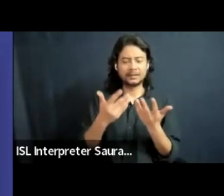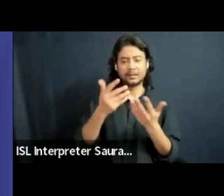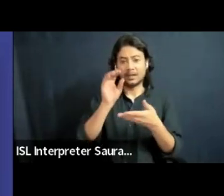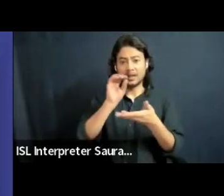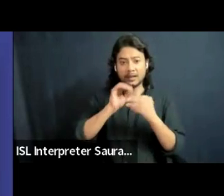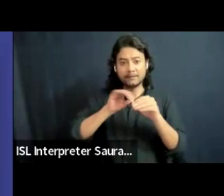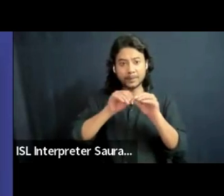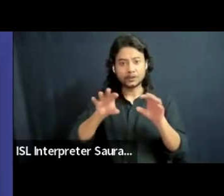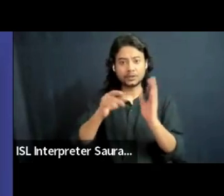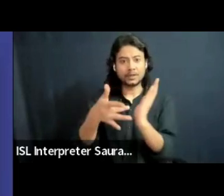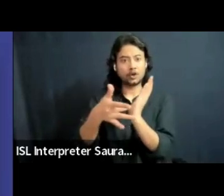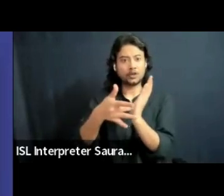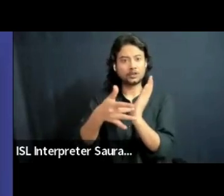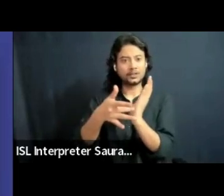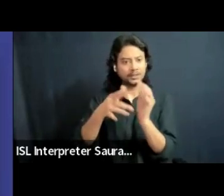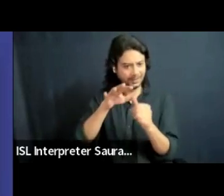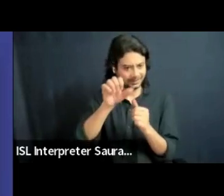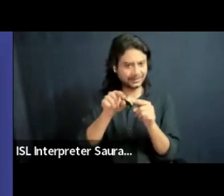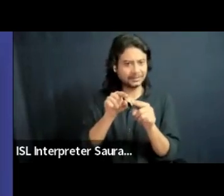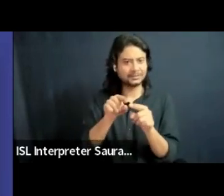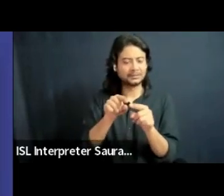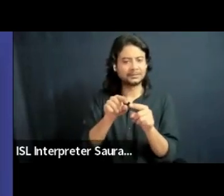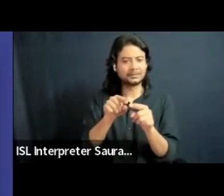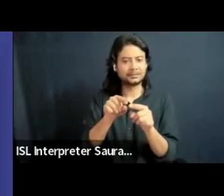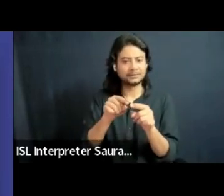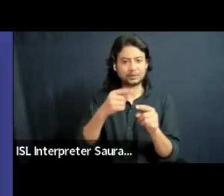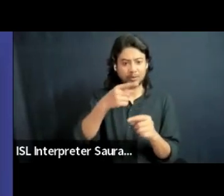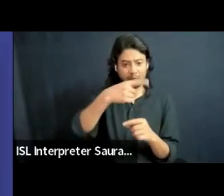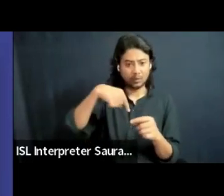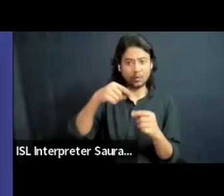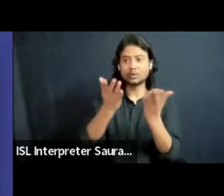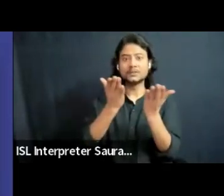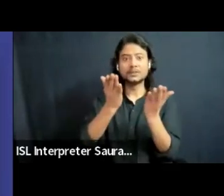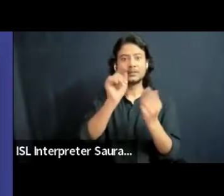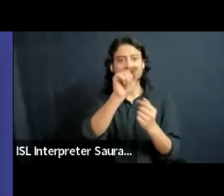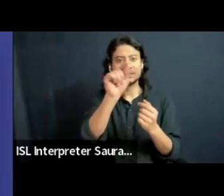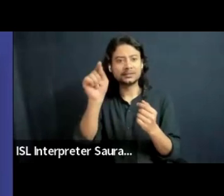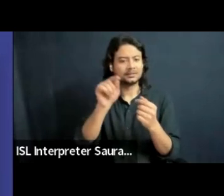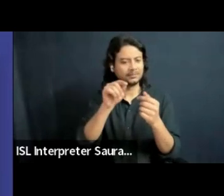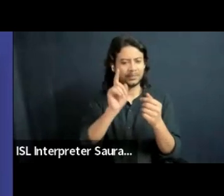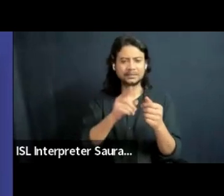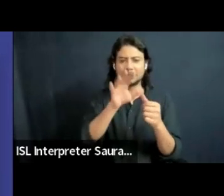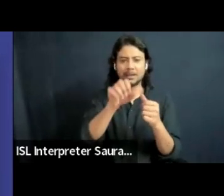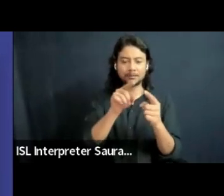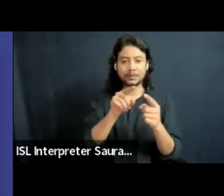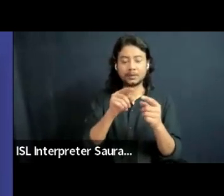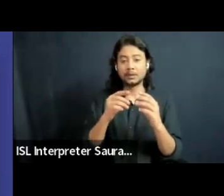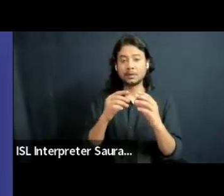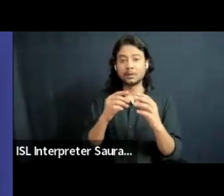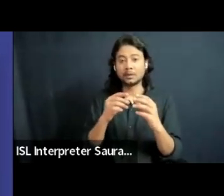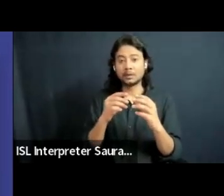accessible services. Communication. One of the biggest barriers in front of children with disabilities for